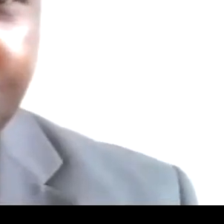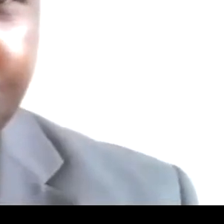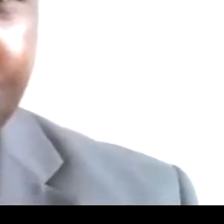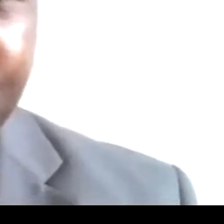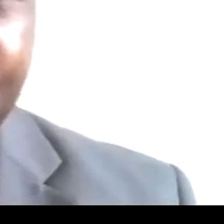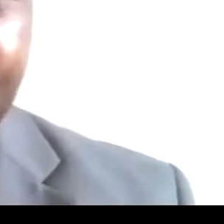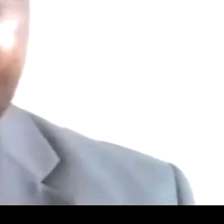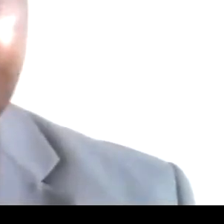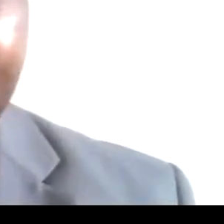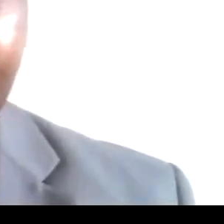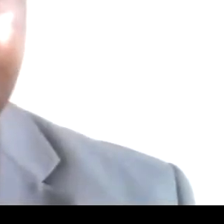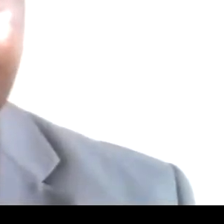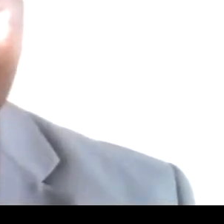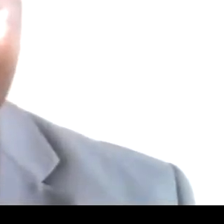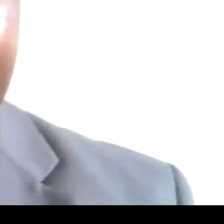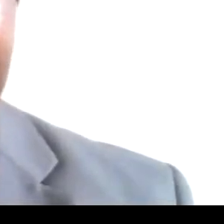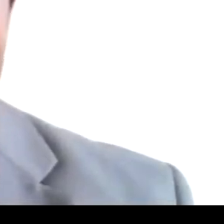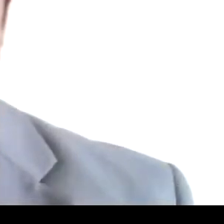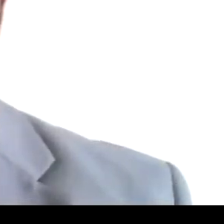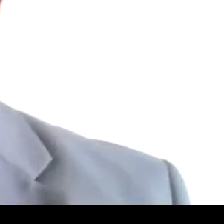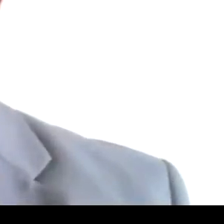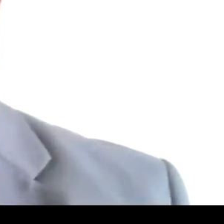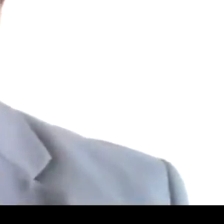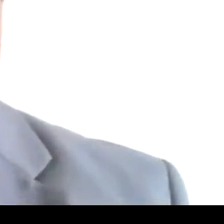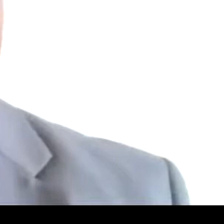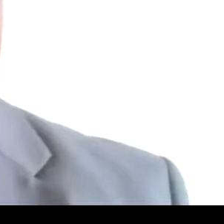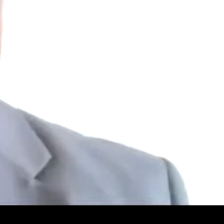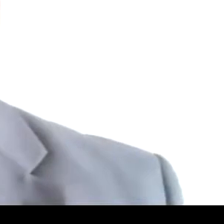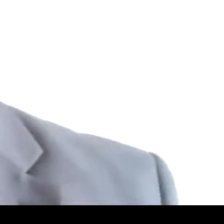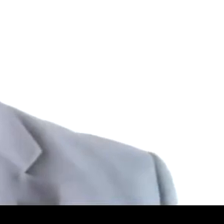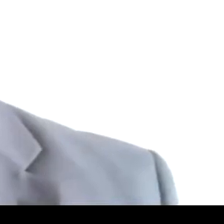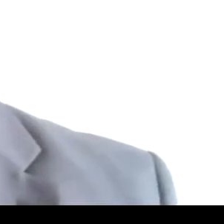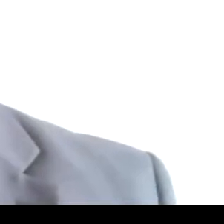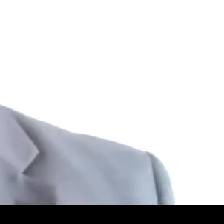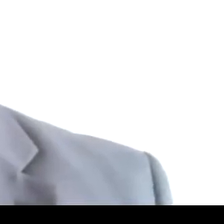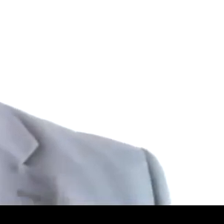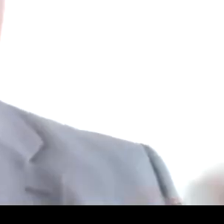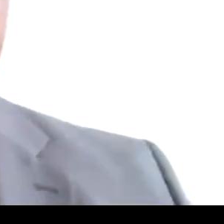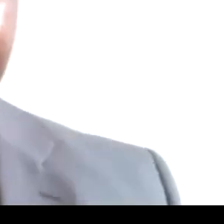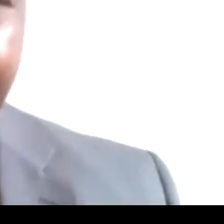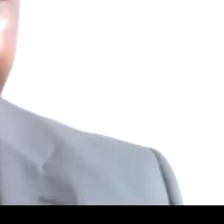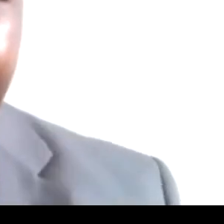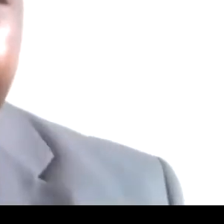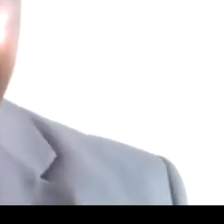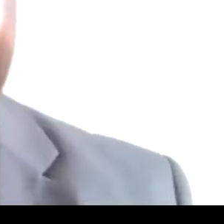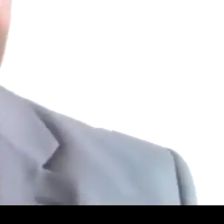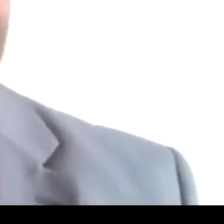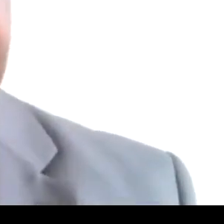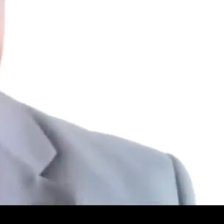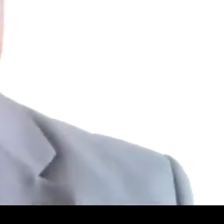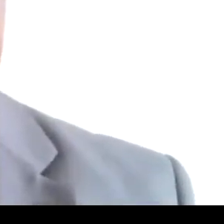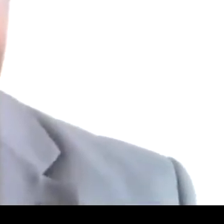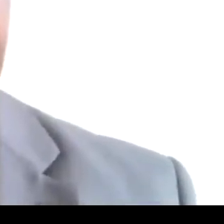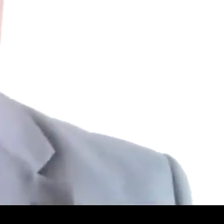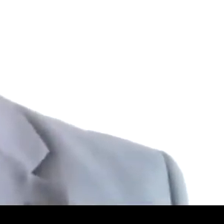institutions, traditional white institutions. And some of these individuals, if they are based at other institutions, not